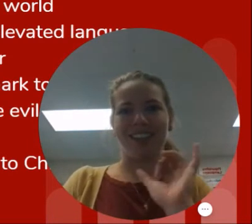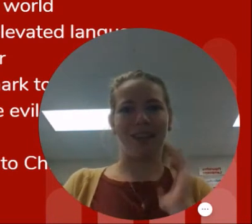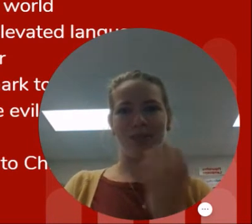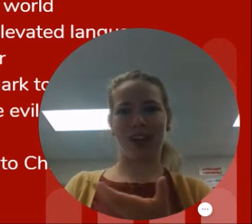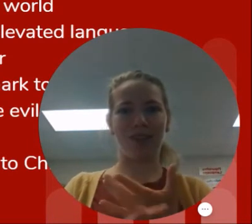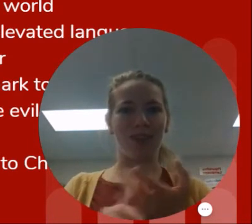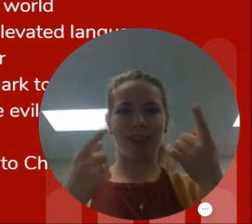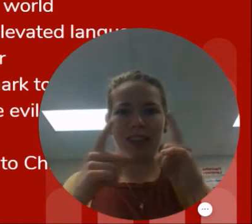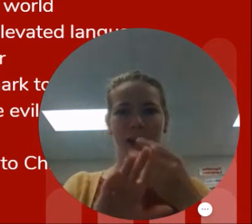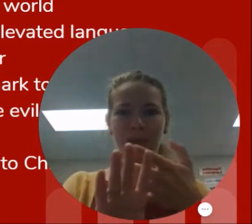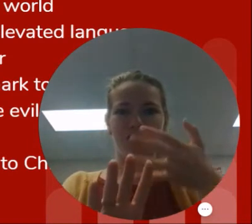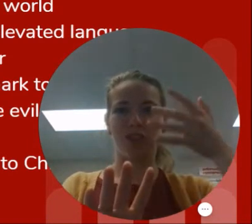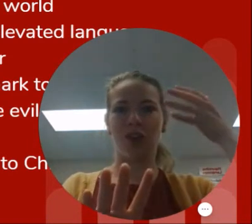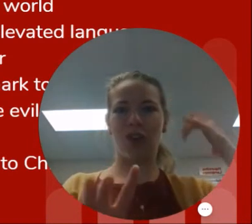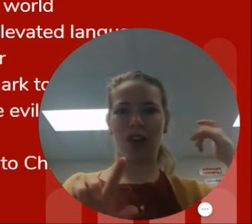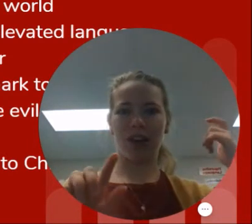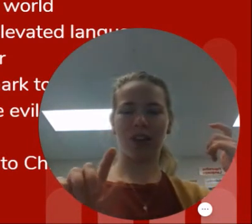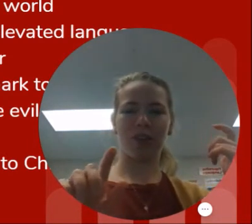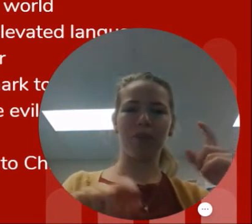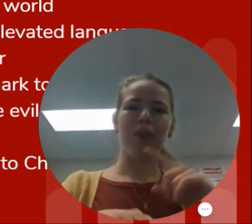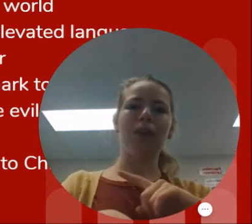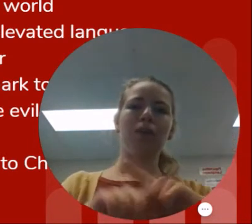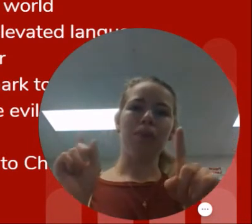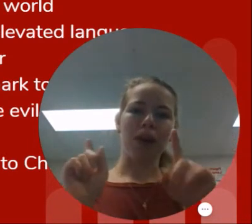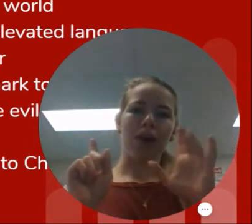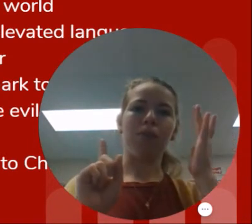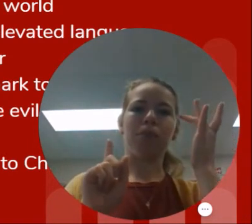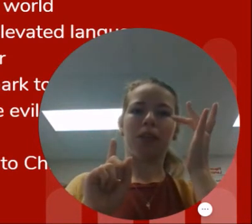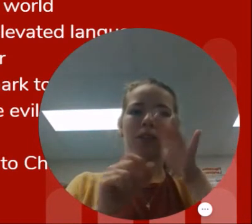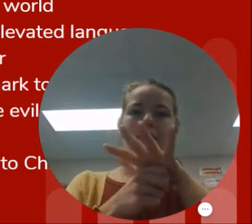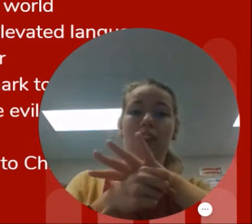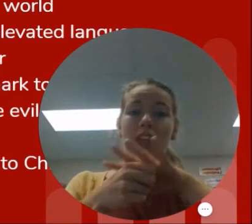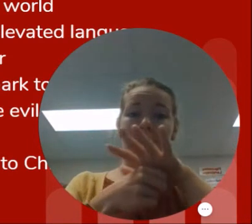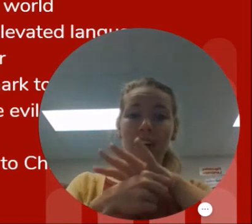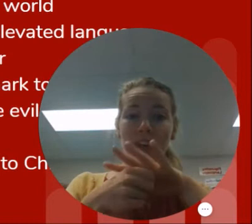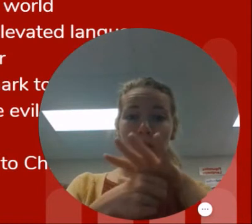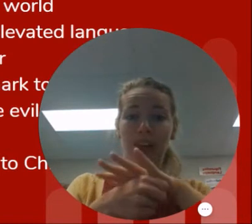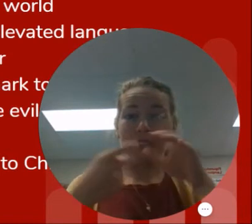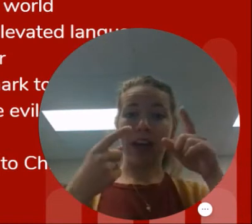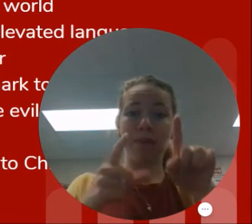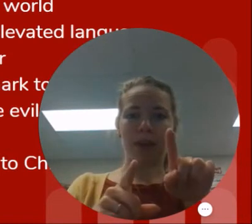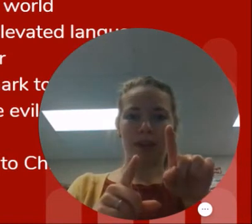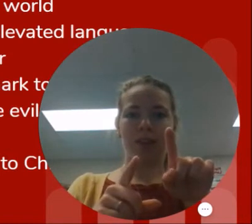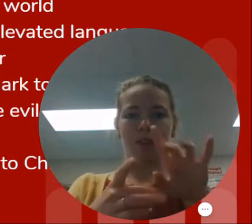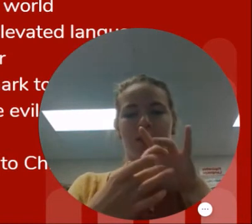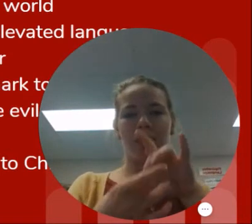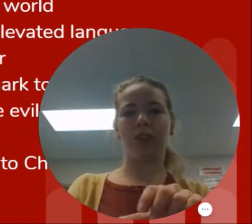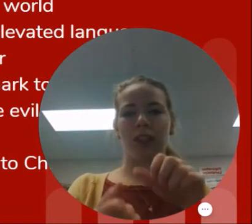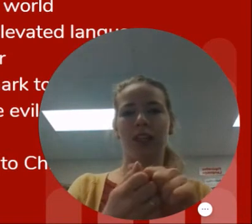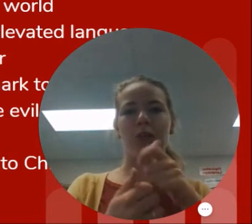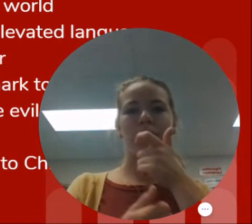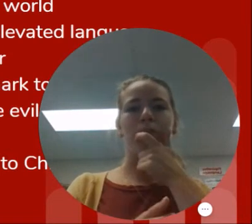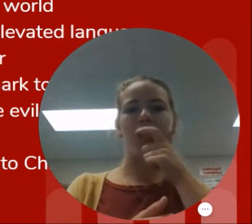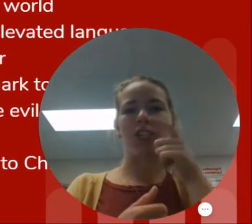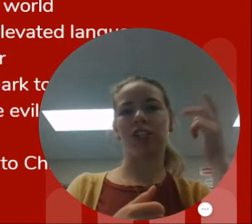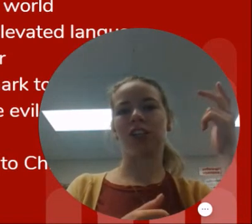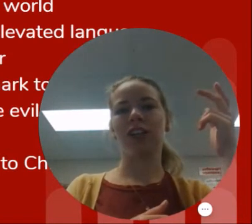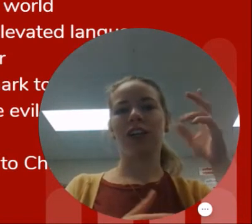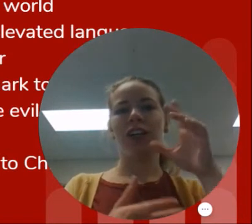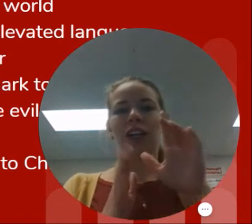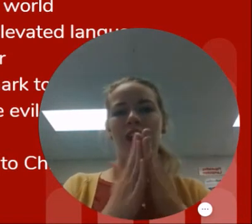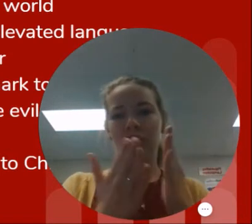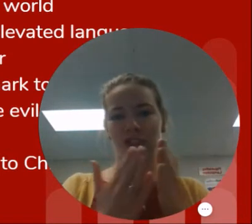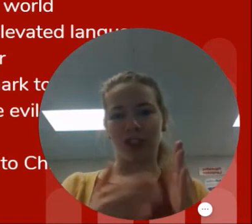is not the same as ours because it happened so long ago. But because of the area where this happened, it's related with